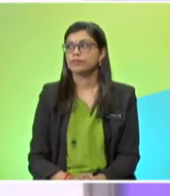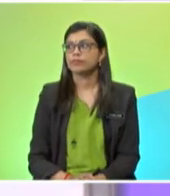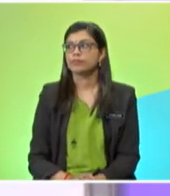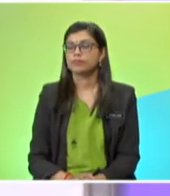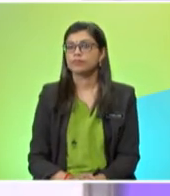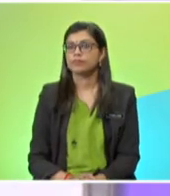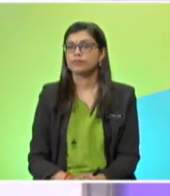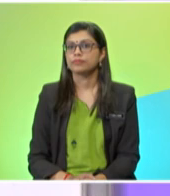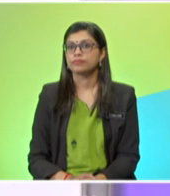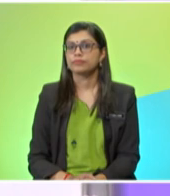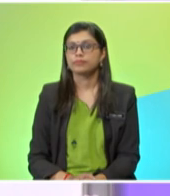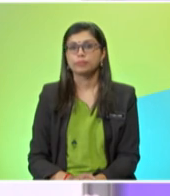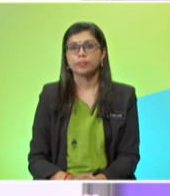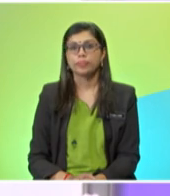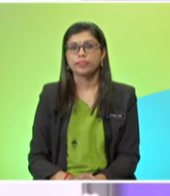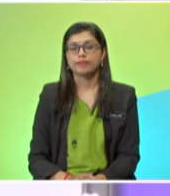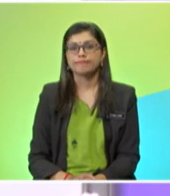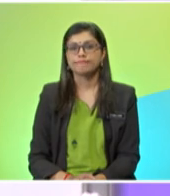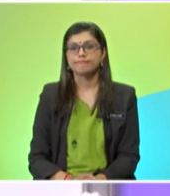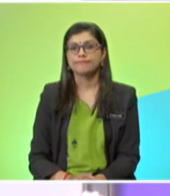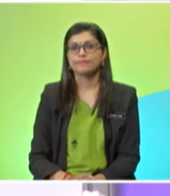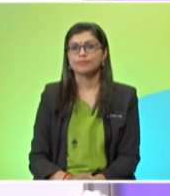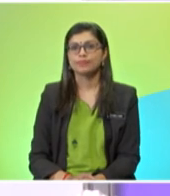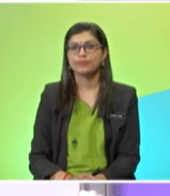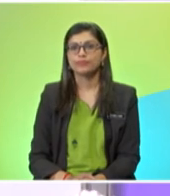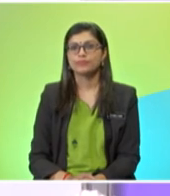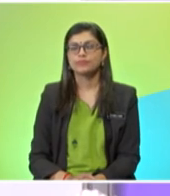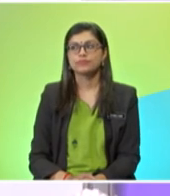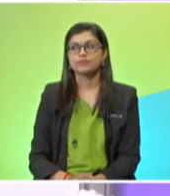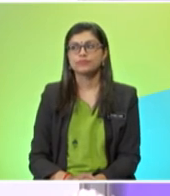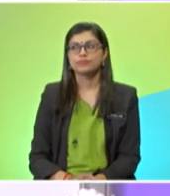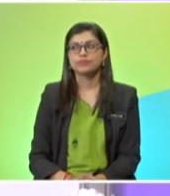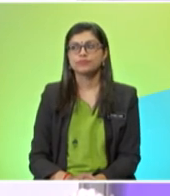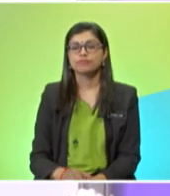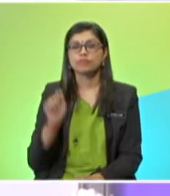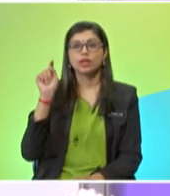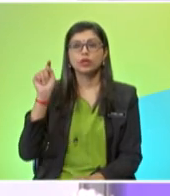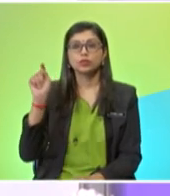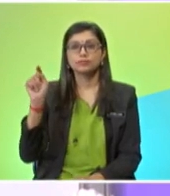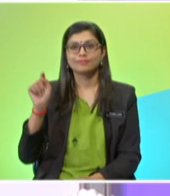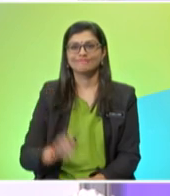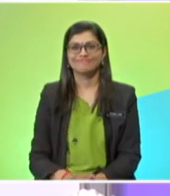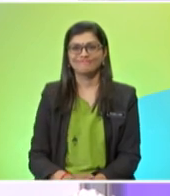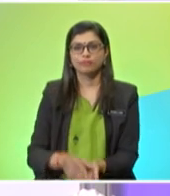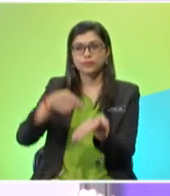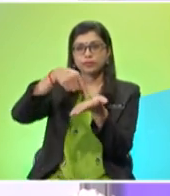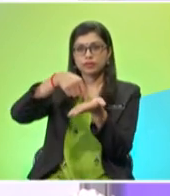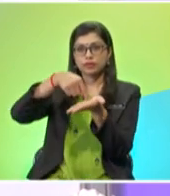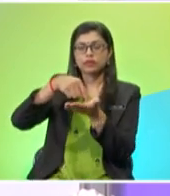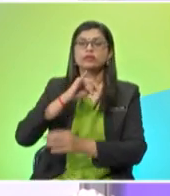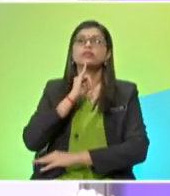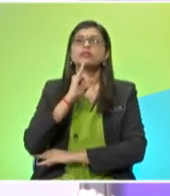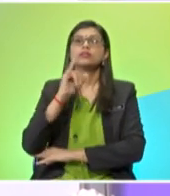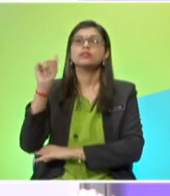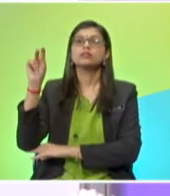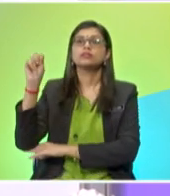N. N. E. Aeroplane. Aeroplane. So, let's read together. This is